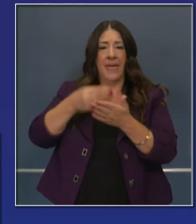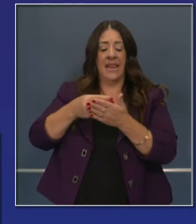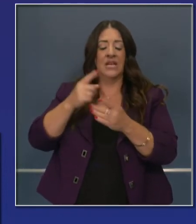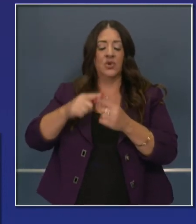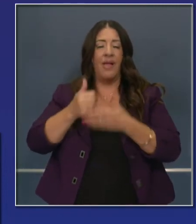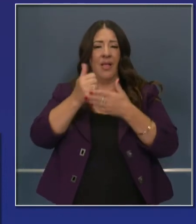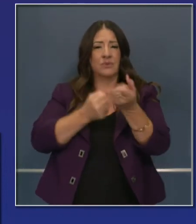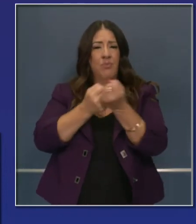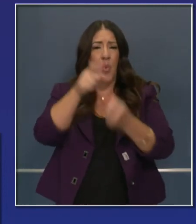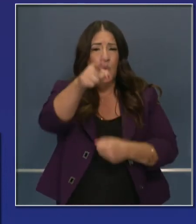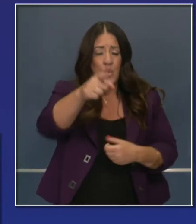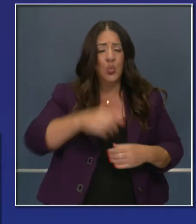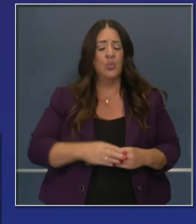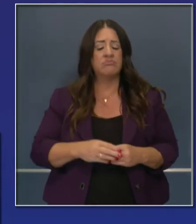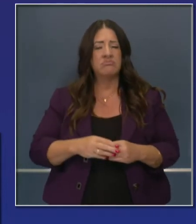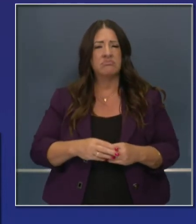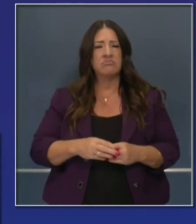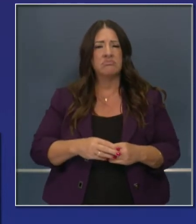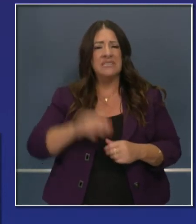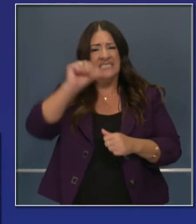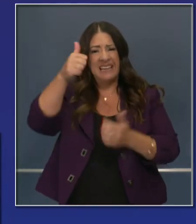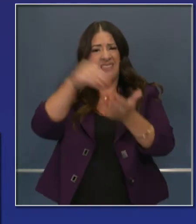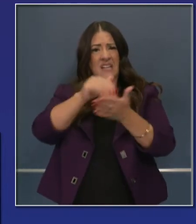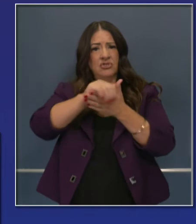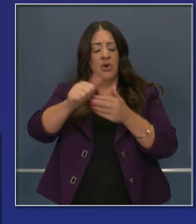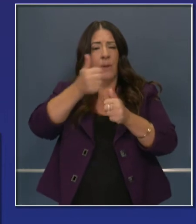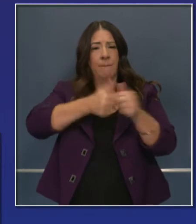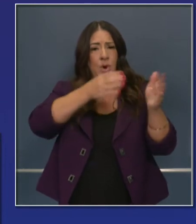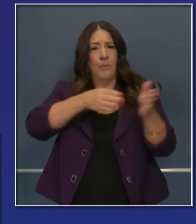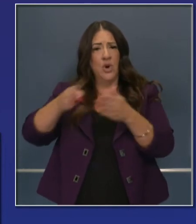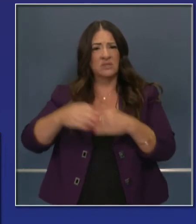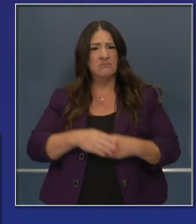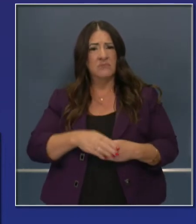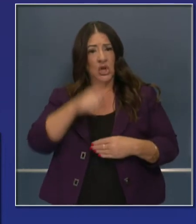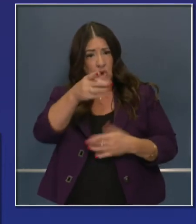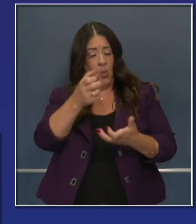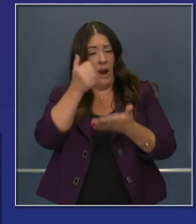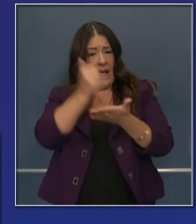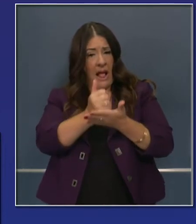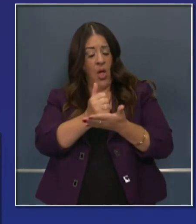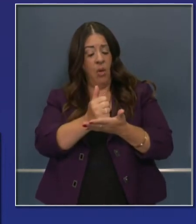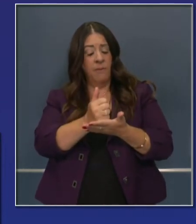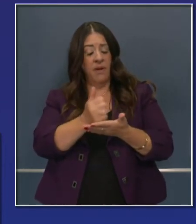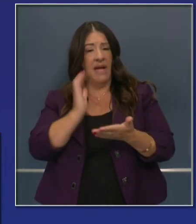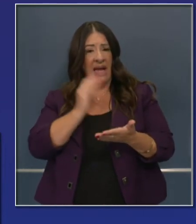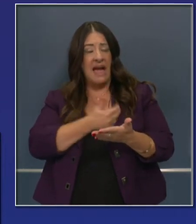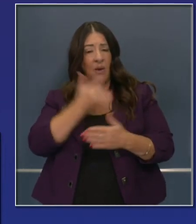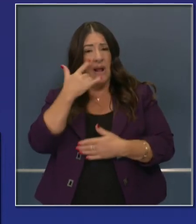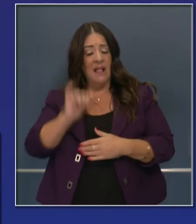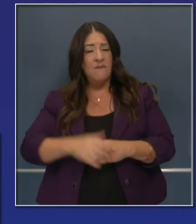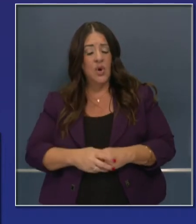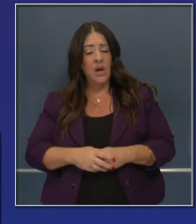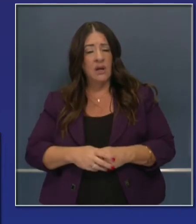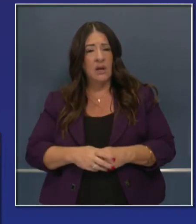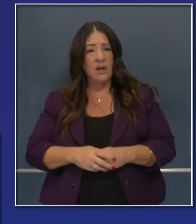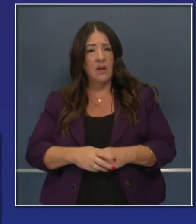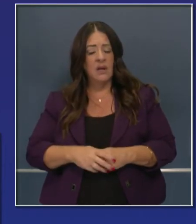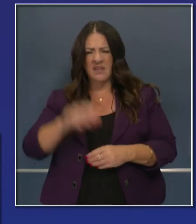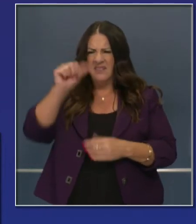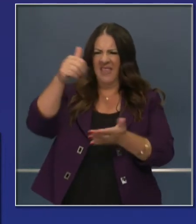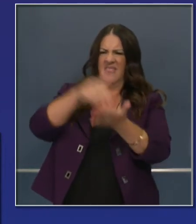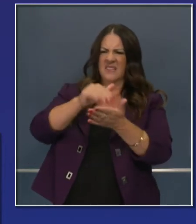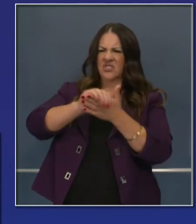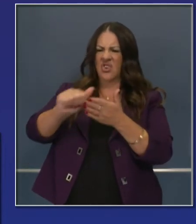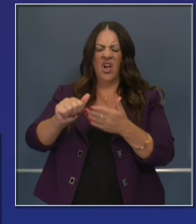your own participation. You want to make a contribution to your state, I argue this nation, $10,000